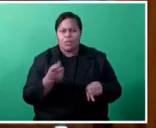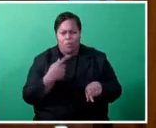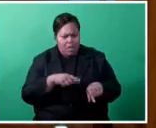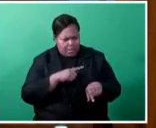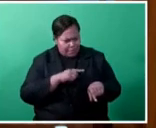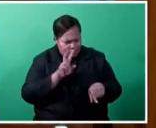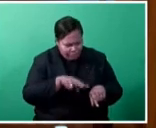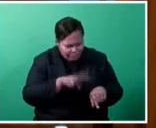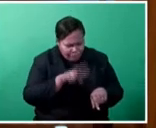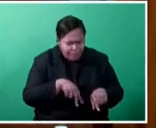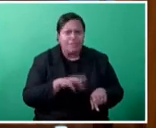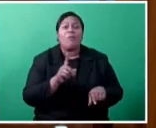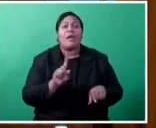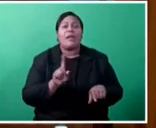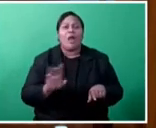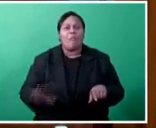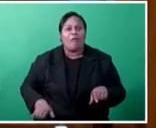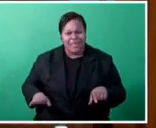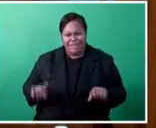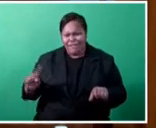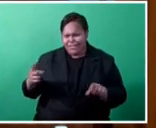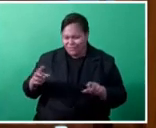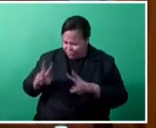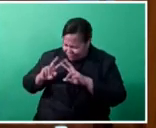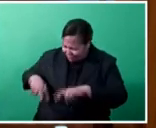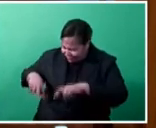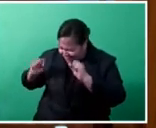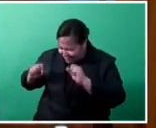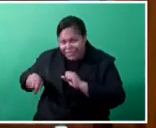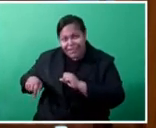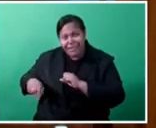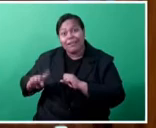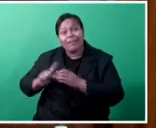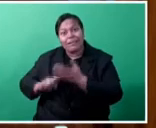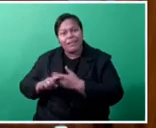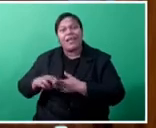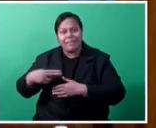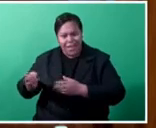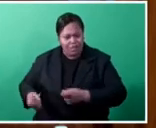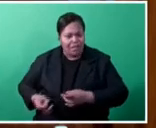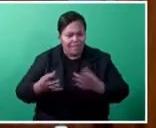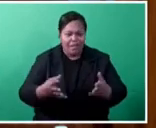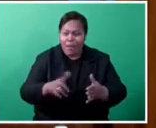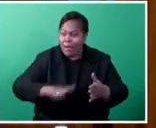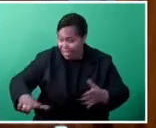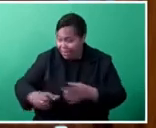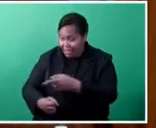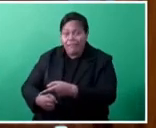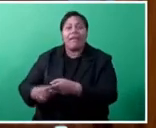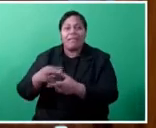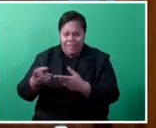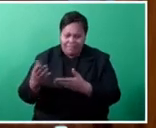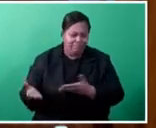for designated properties. This is made available to both landowners and potential investors as and when required.